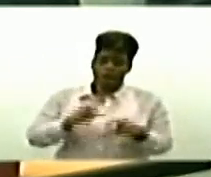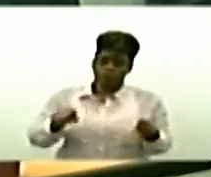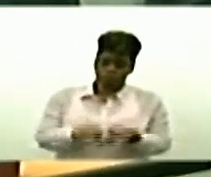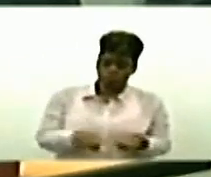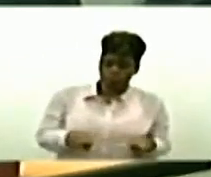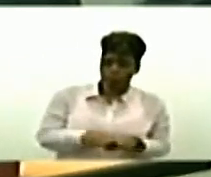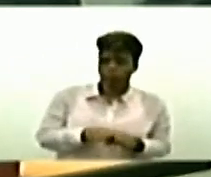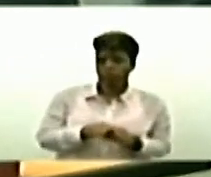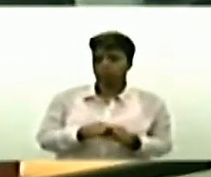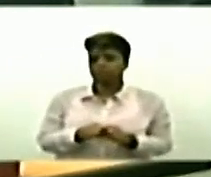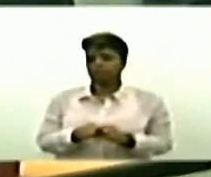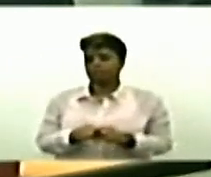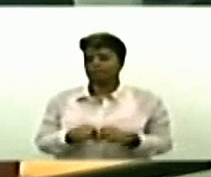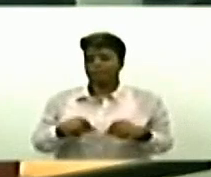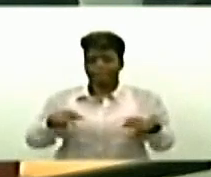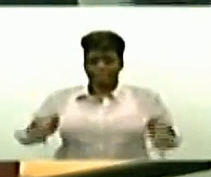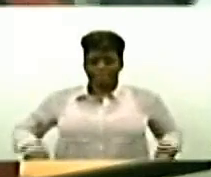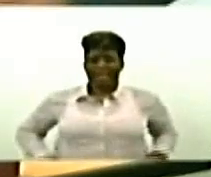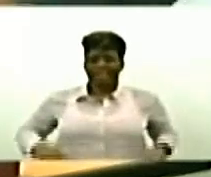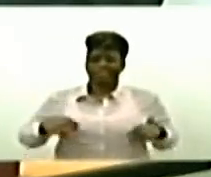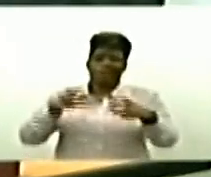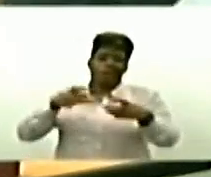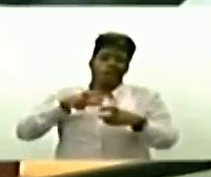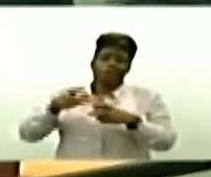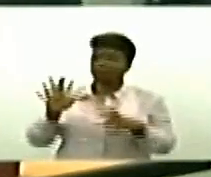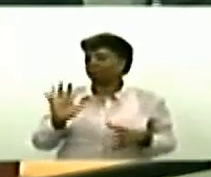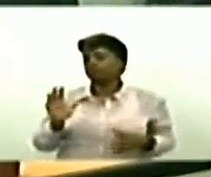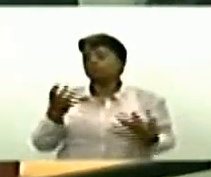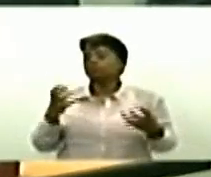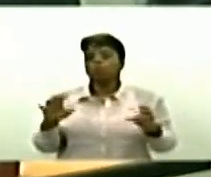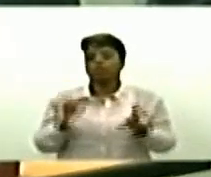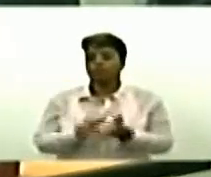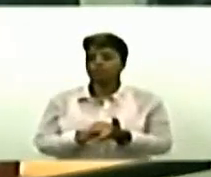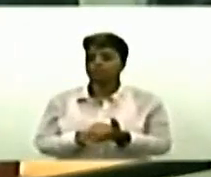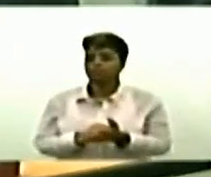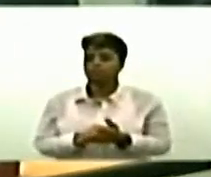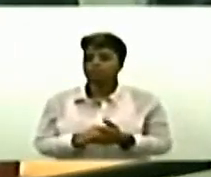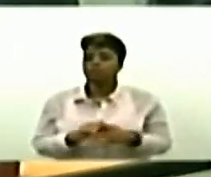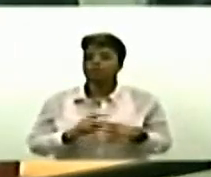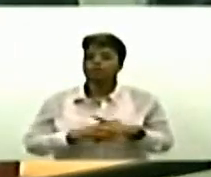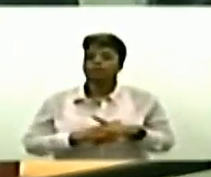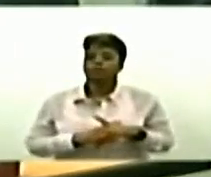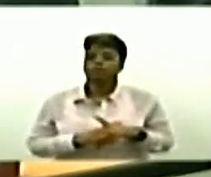shoe, a stiff pants, and a thing. So